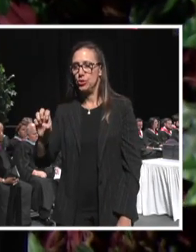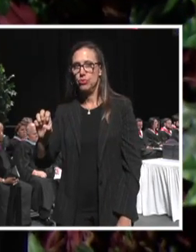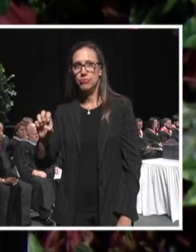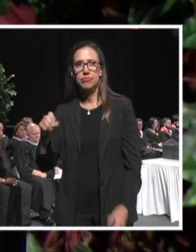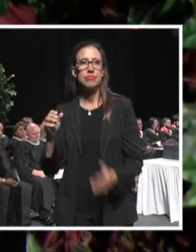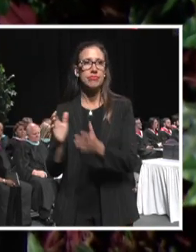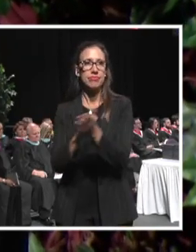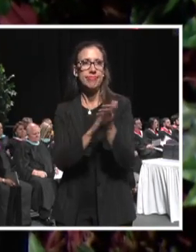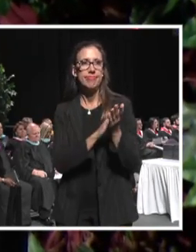them a round of applause.